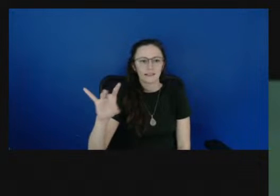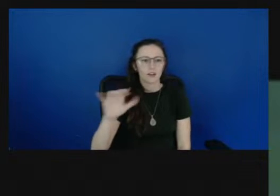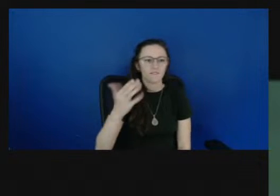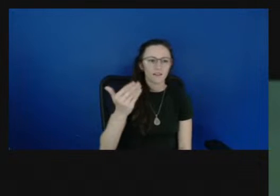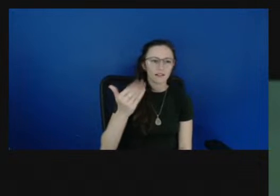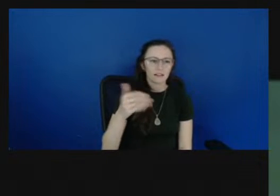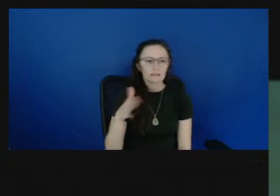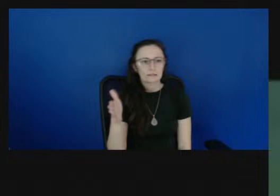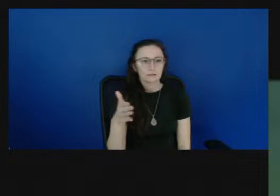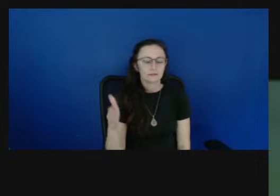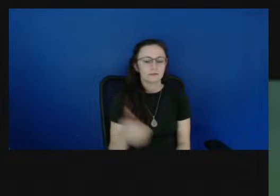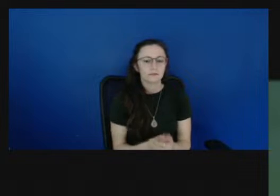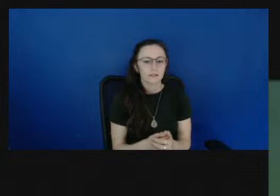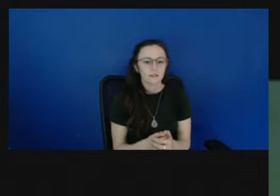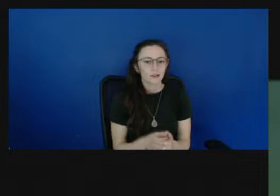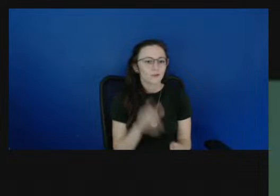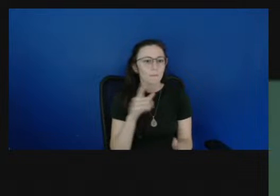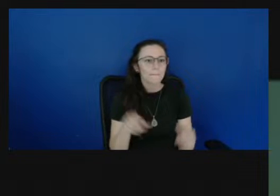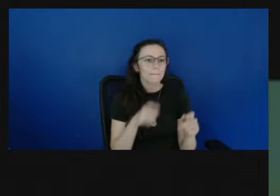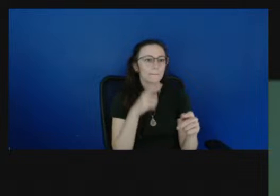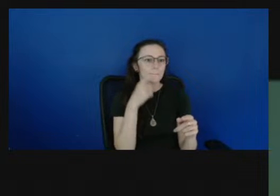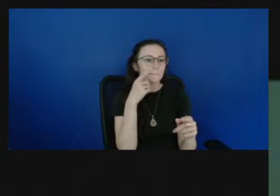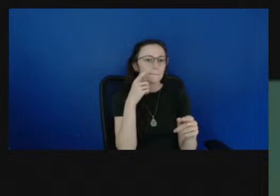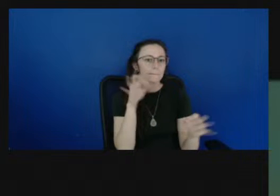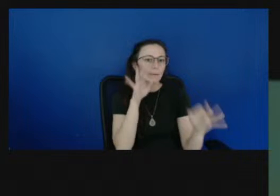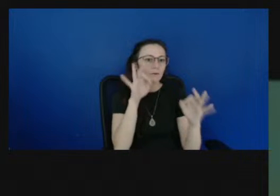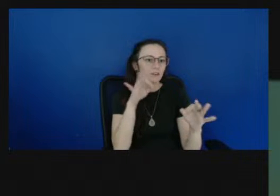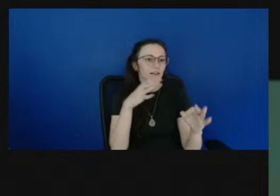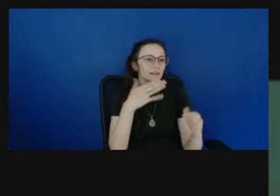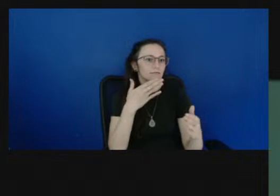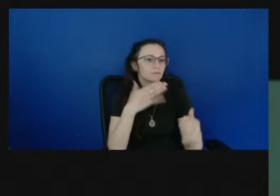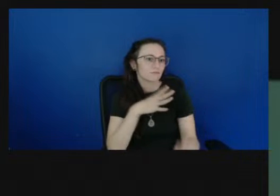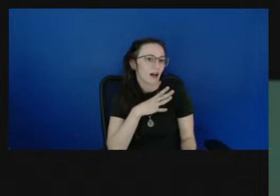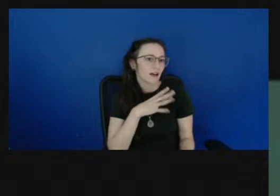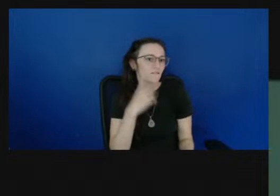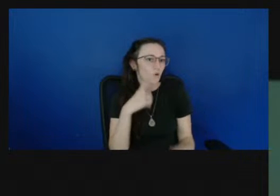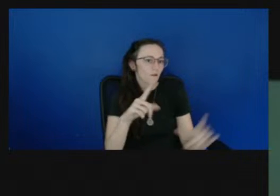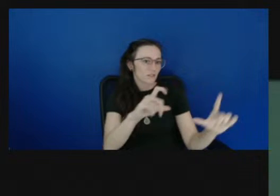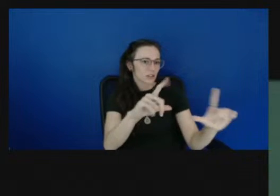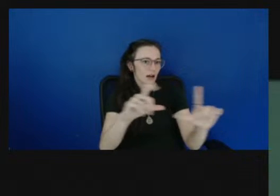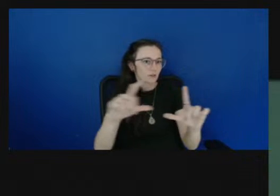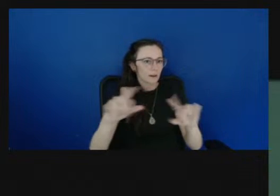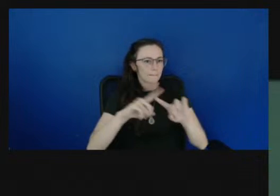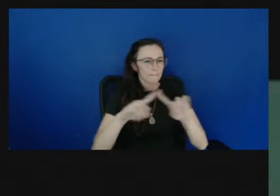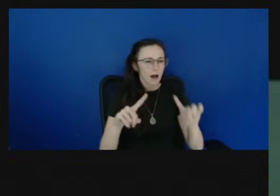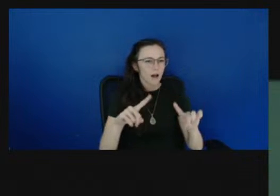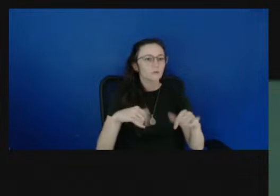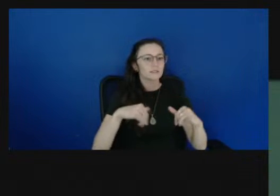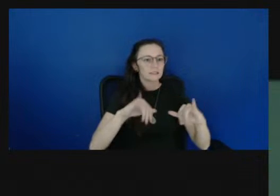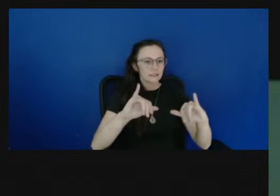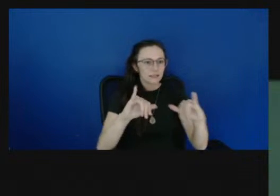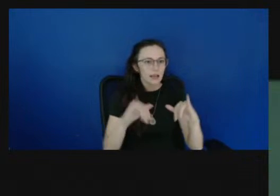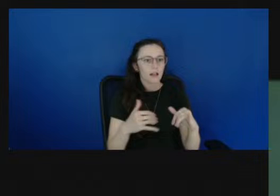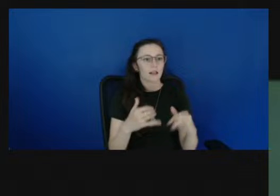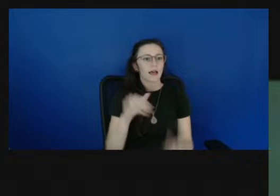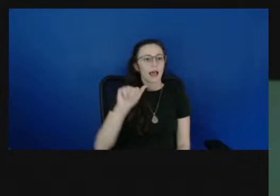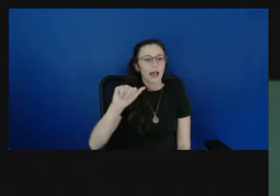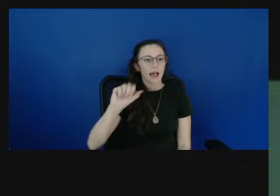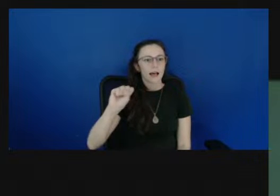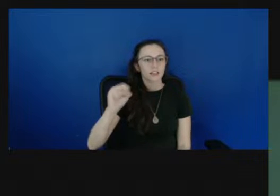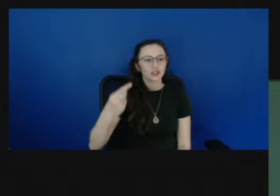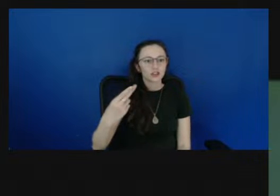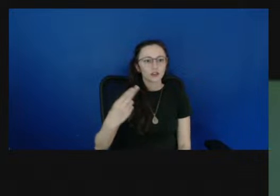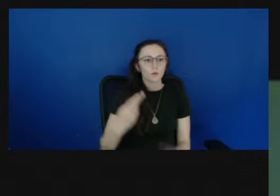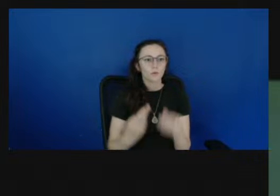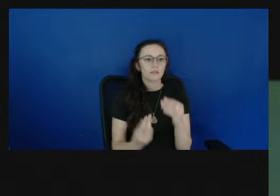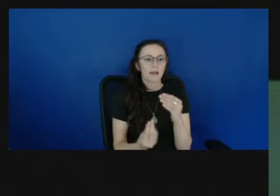perfectly fine for photography. They weren't bad days, and yet the ash was still being erupted. Remember, on May 18th, the day that Truman Taylor was killed,